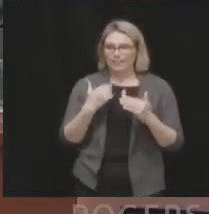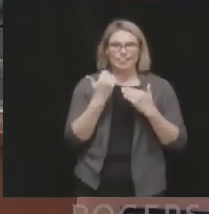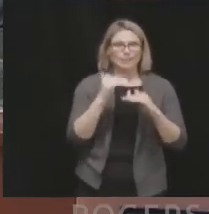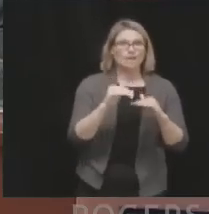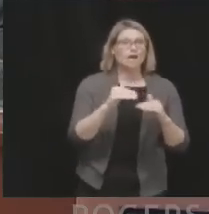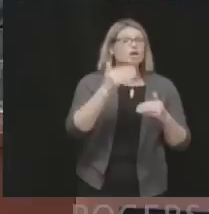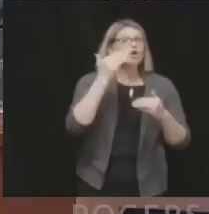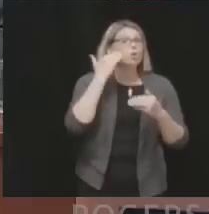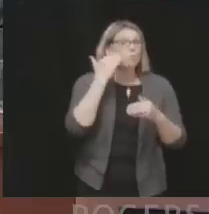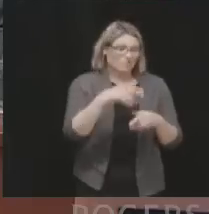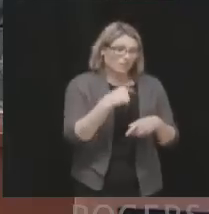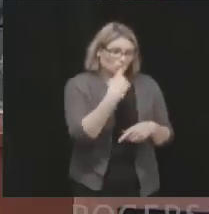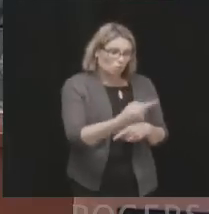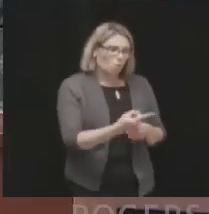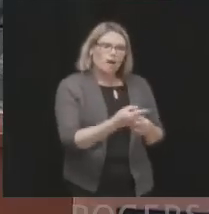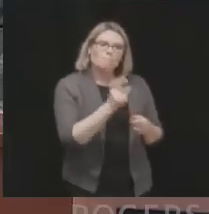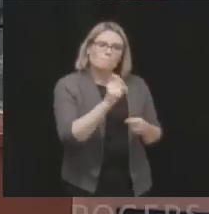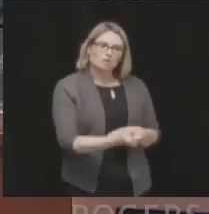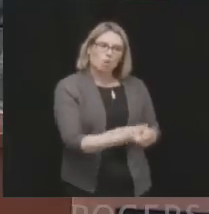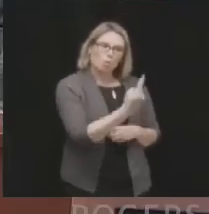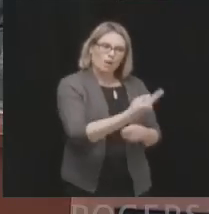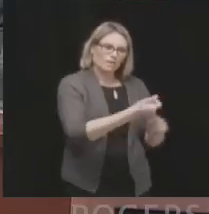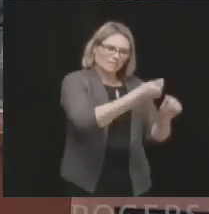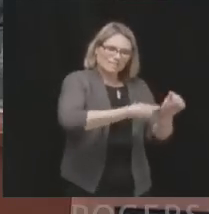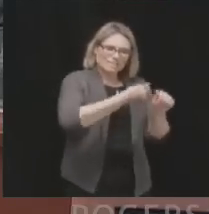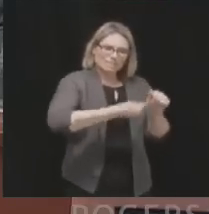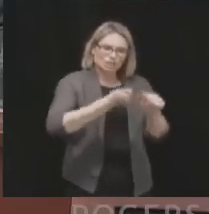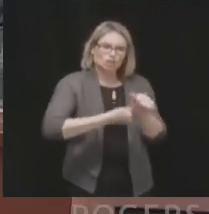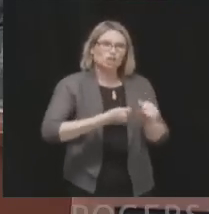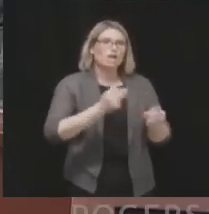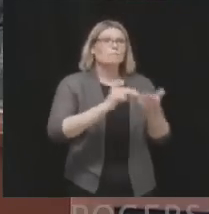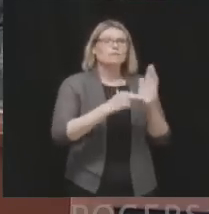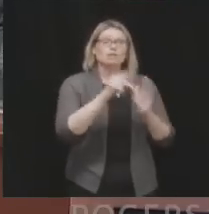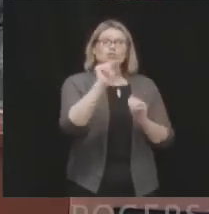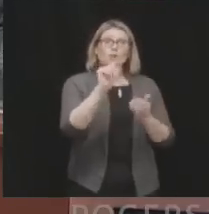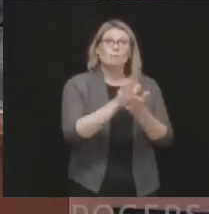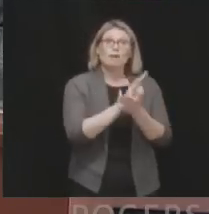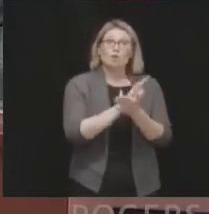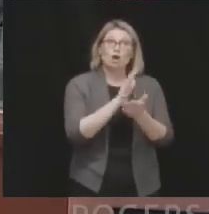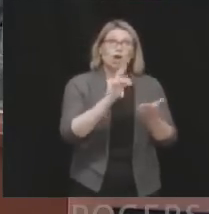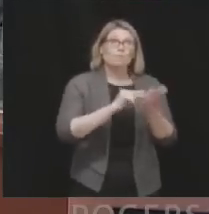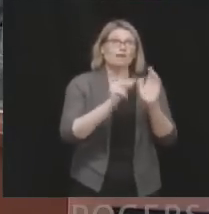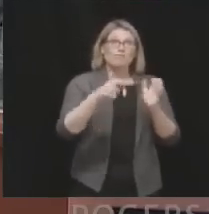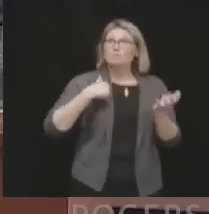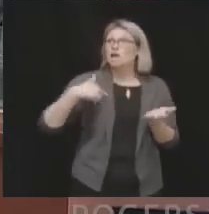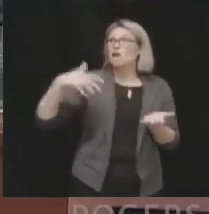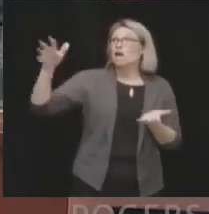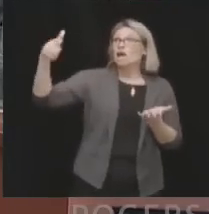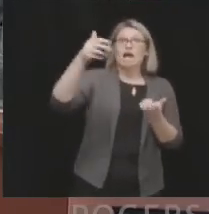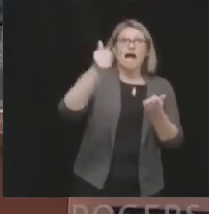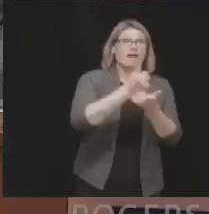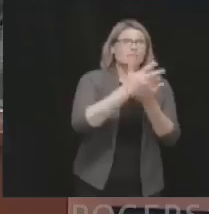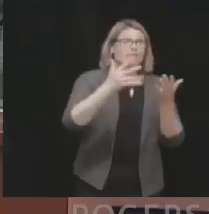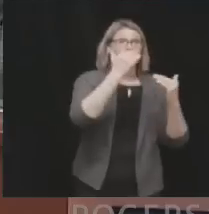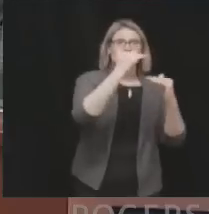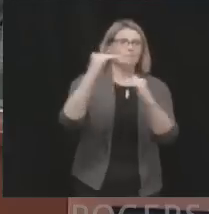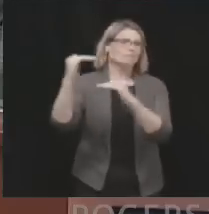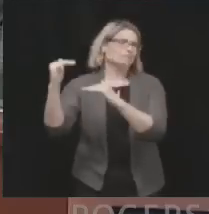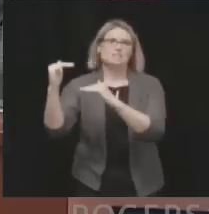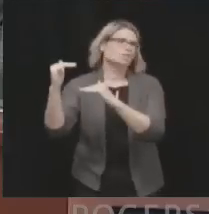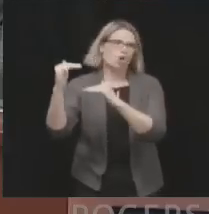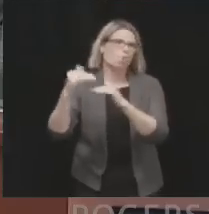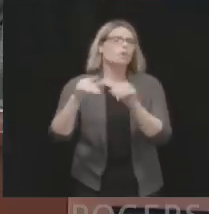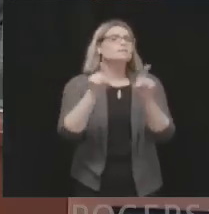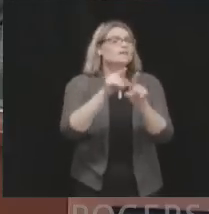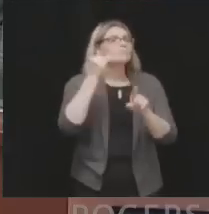way. And if there's certain items that the organization can point to that says, look, these particular items